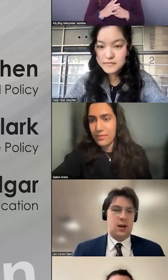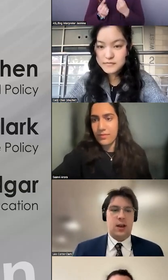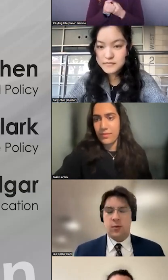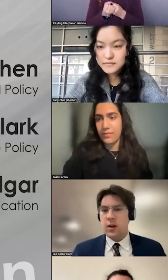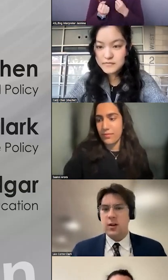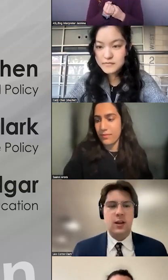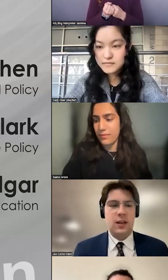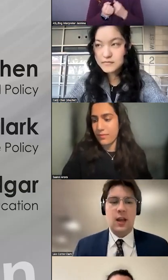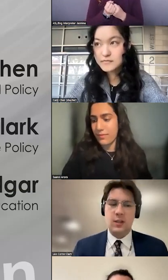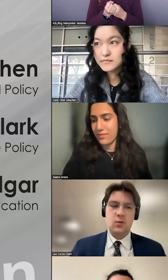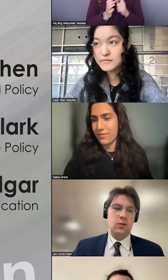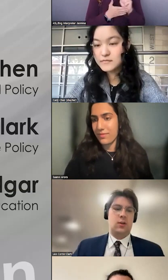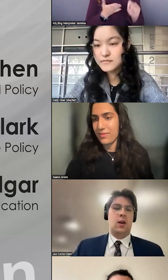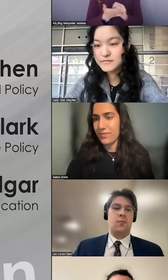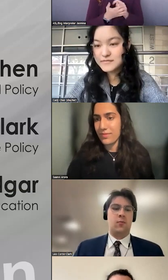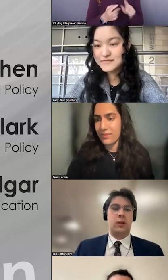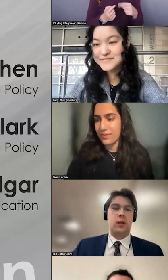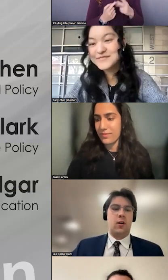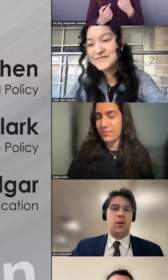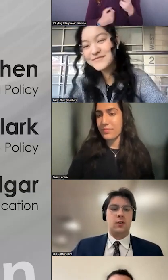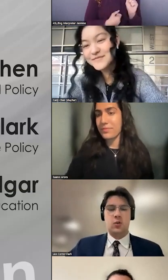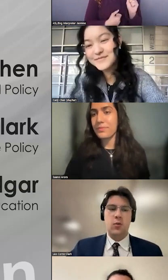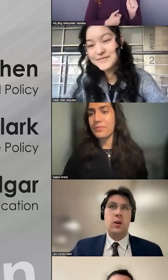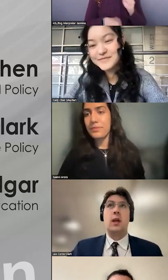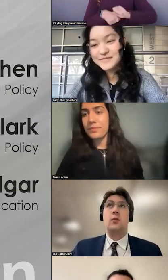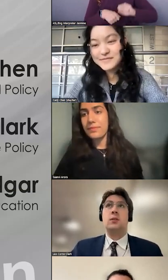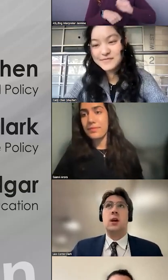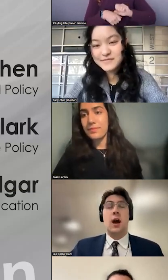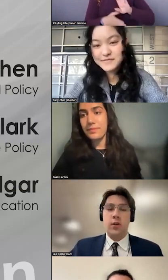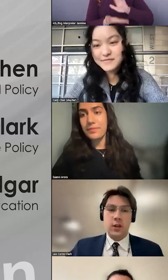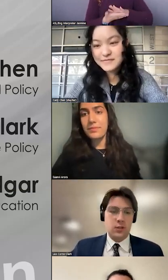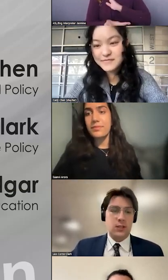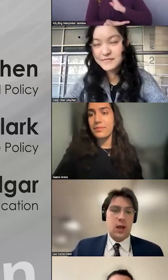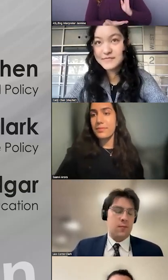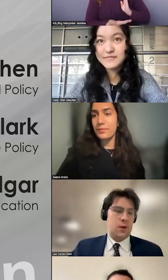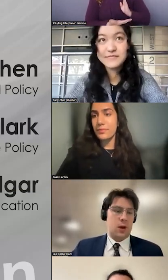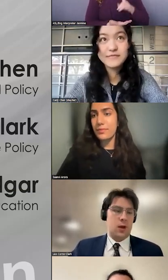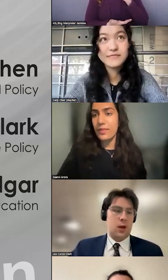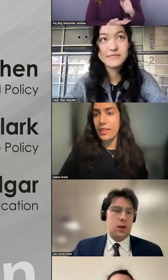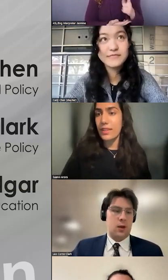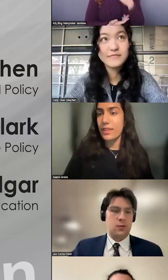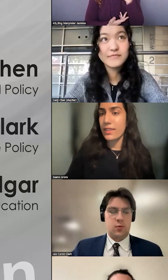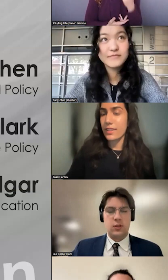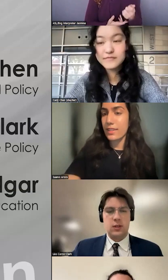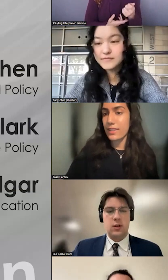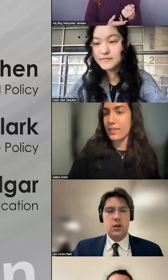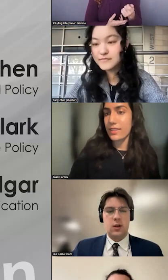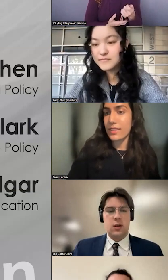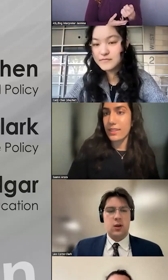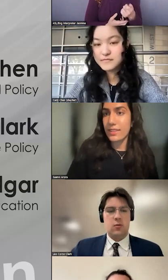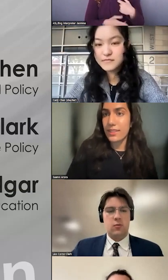advocacy era in high school, working on the school board, and it was a very interesting time. I was